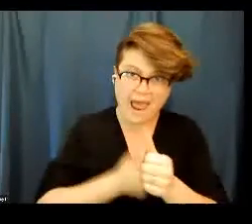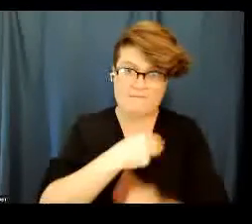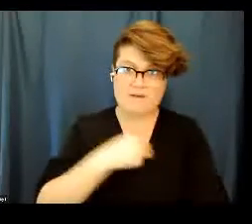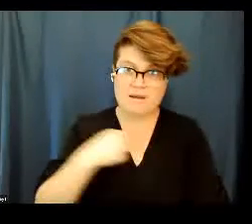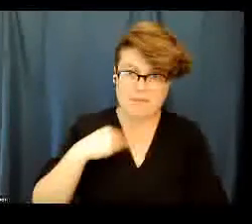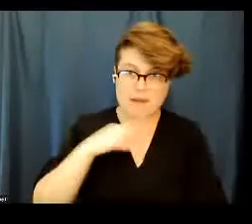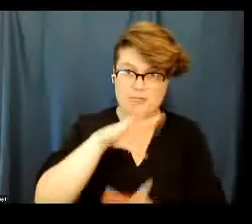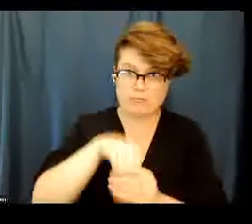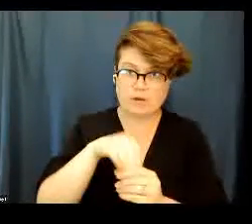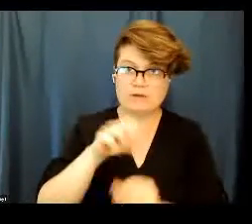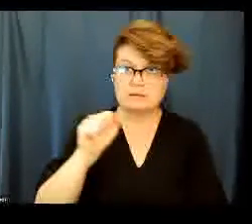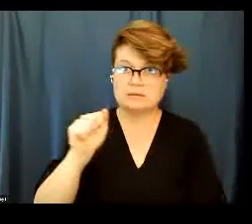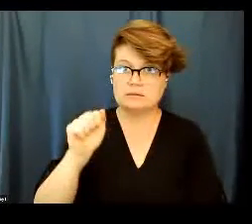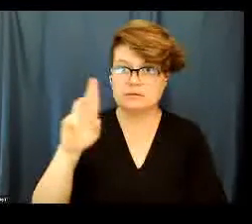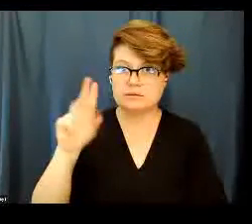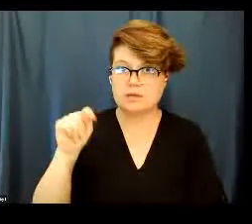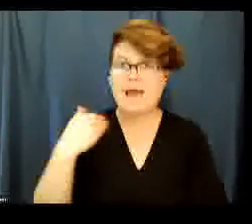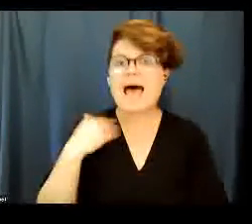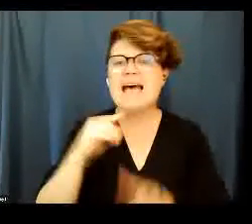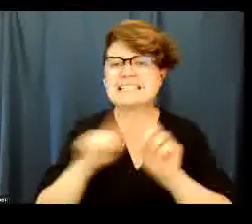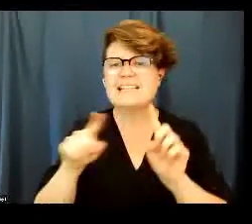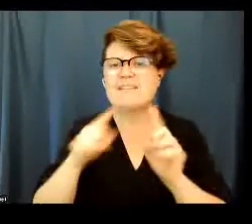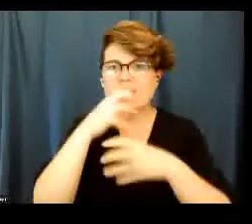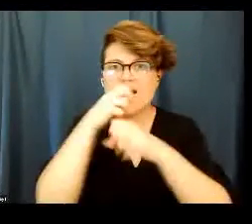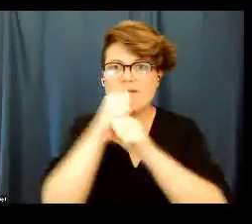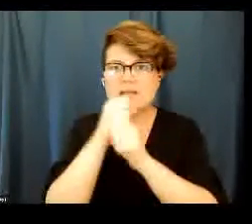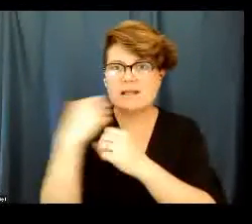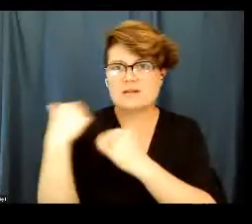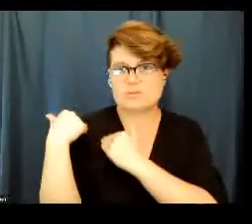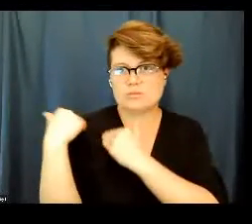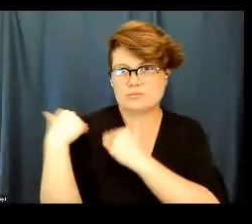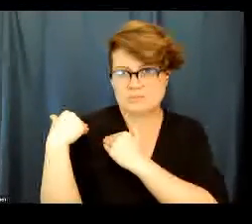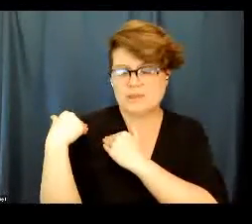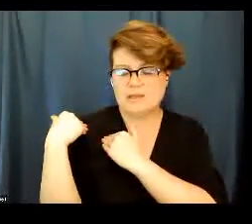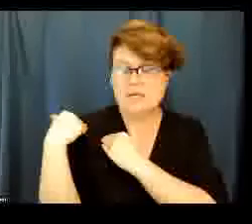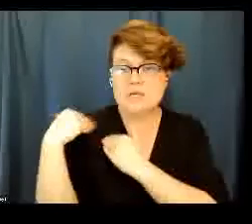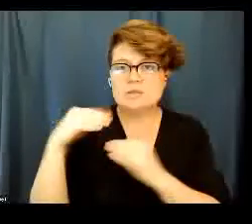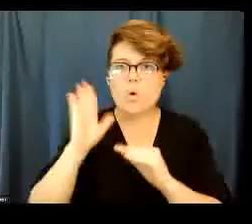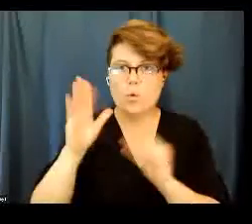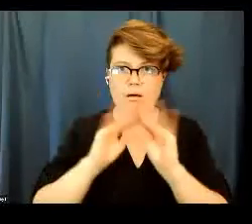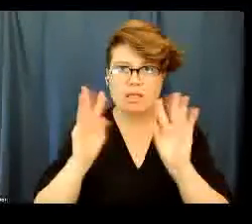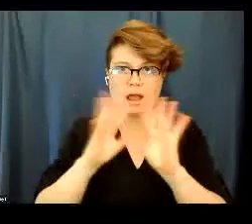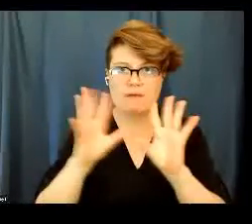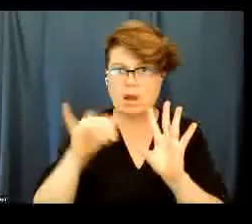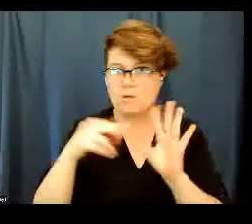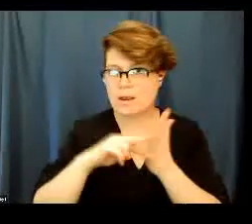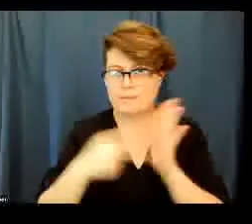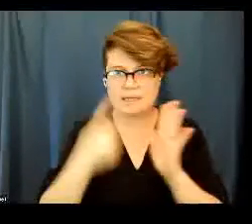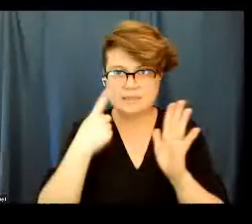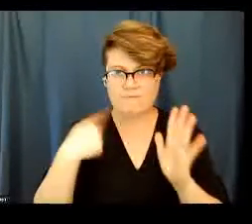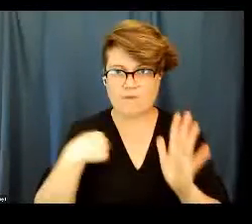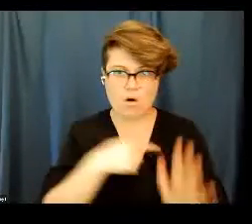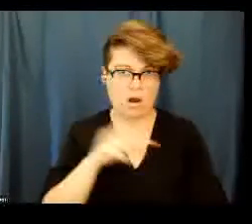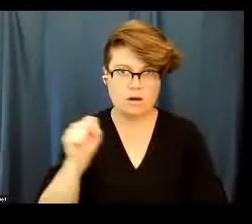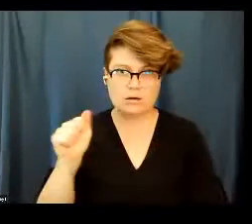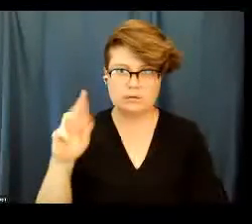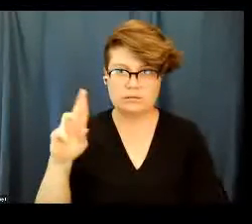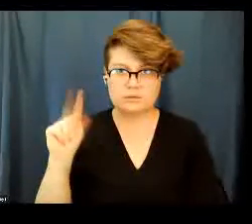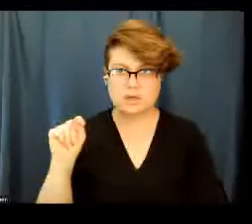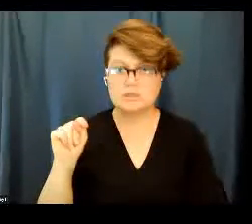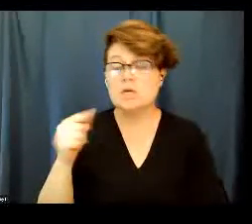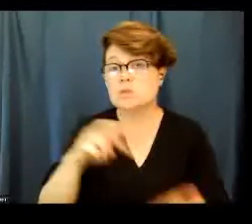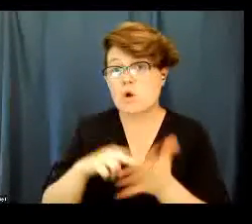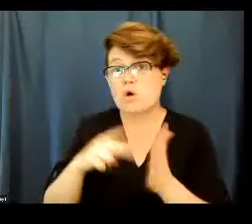confidentiality obligations. So it's going to really clarify what that means for the SART. So when we're talking about specific cases, we're